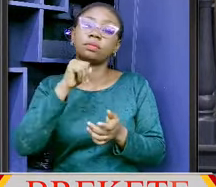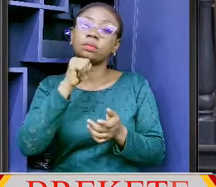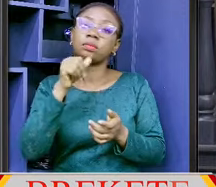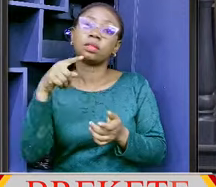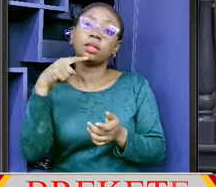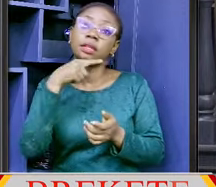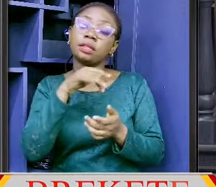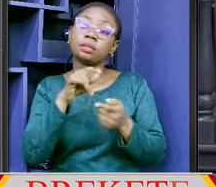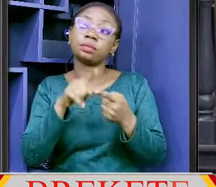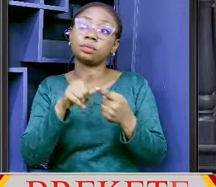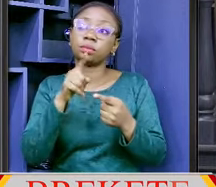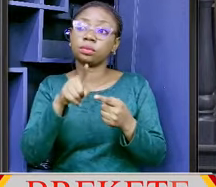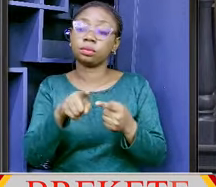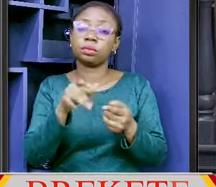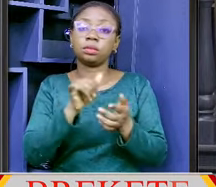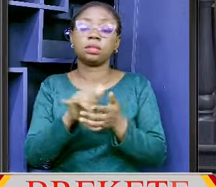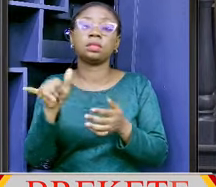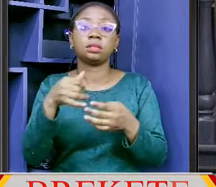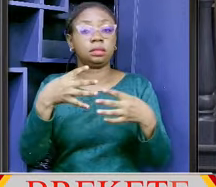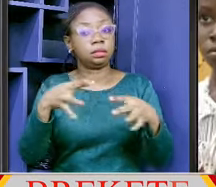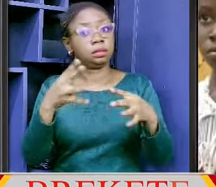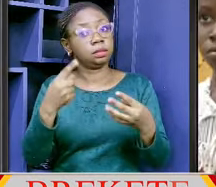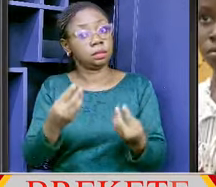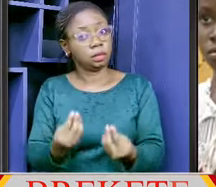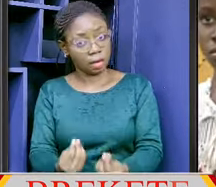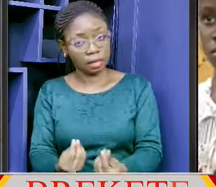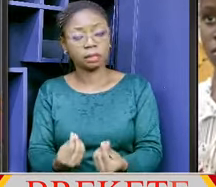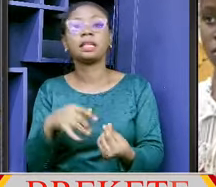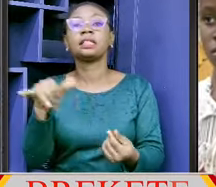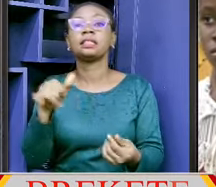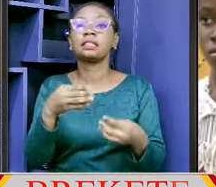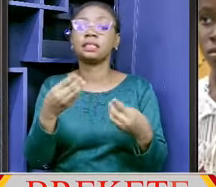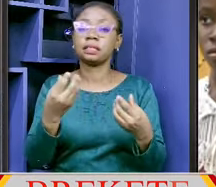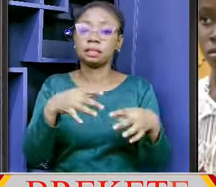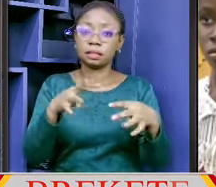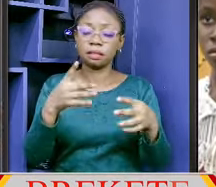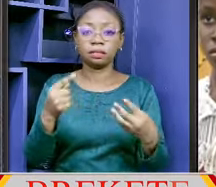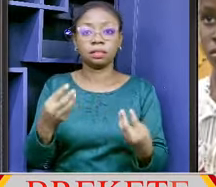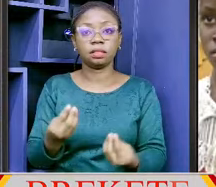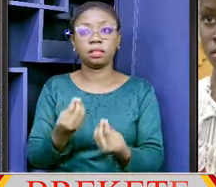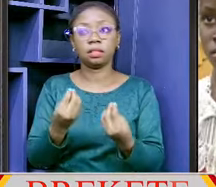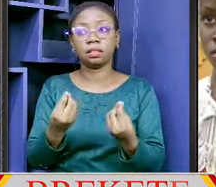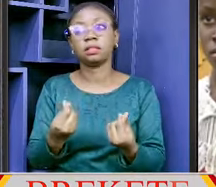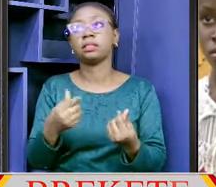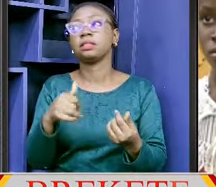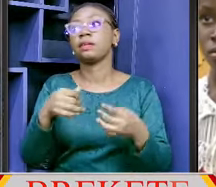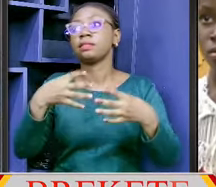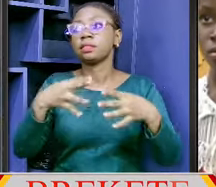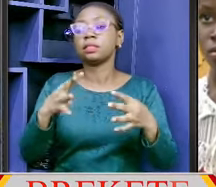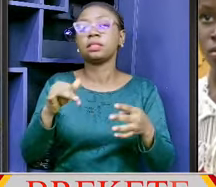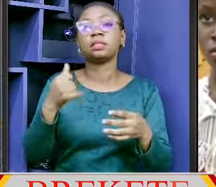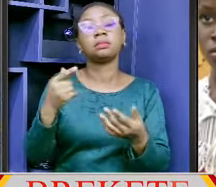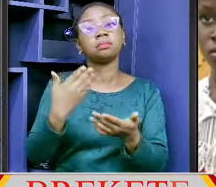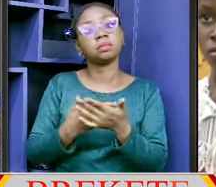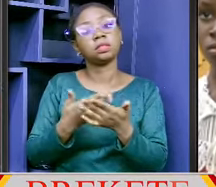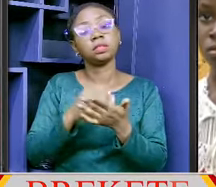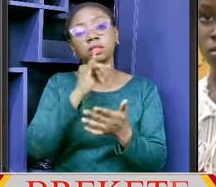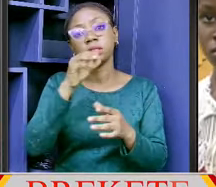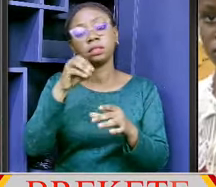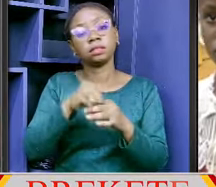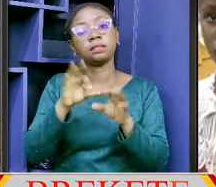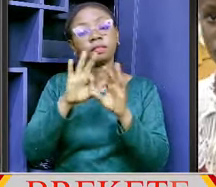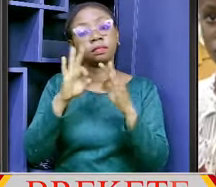didn't know that they sold the land. No. They have sold the land. They have shared the money is in family account. I did not